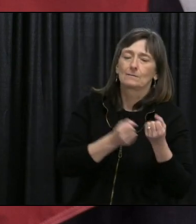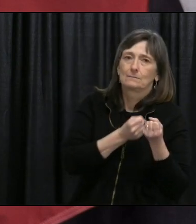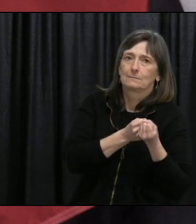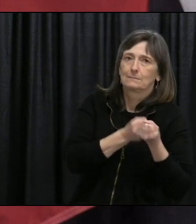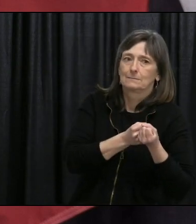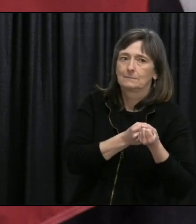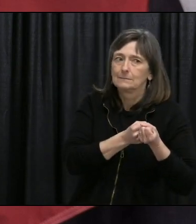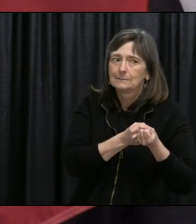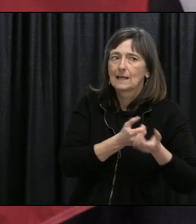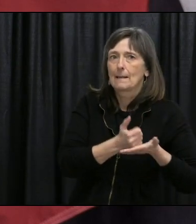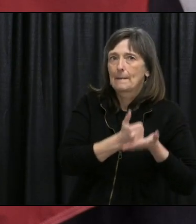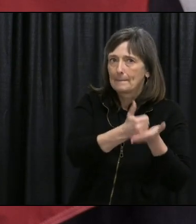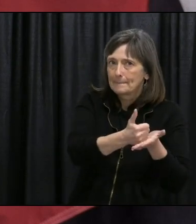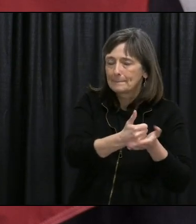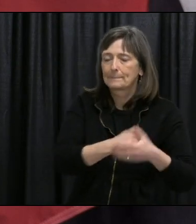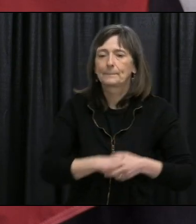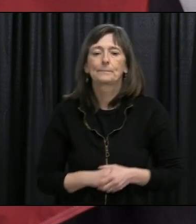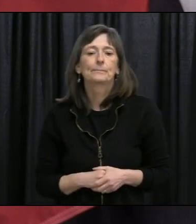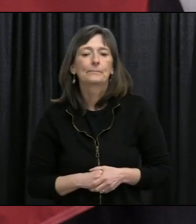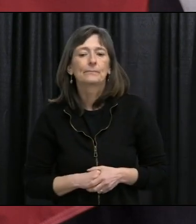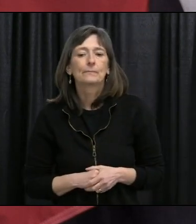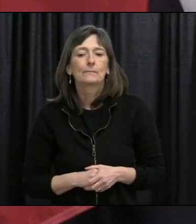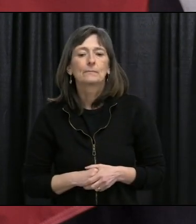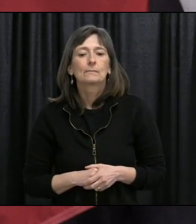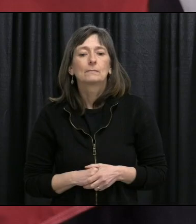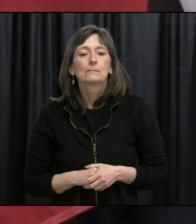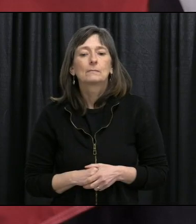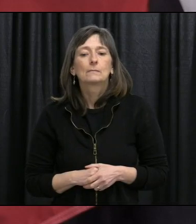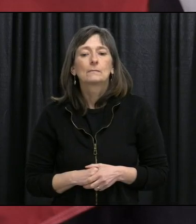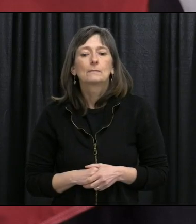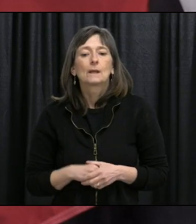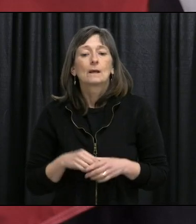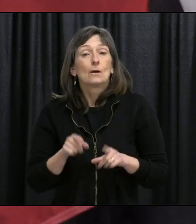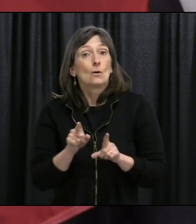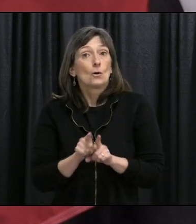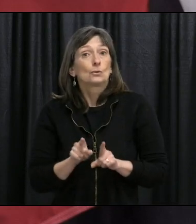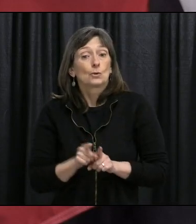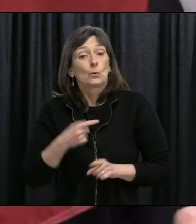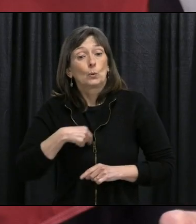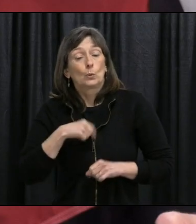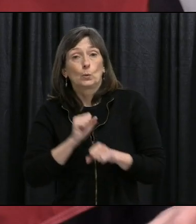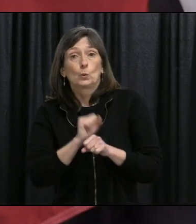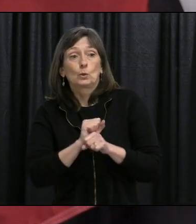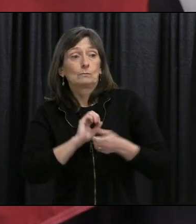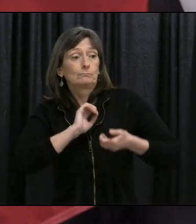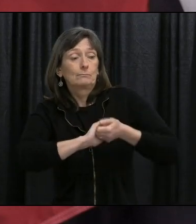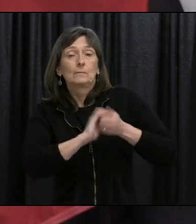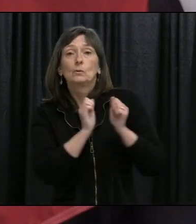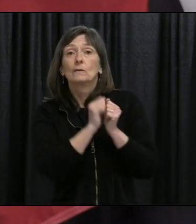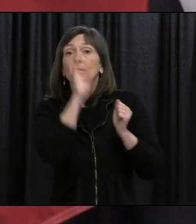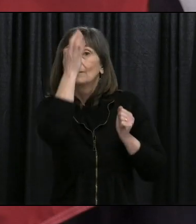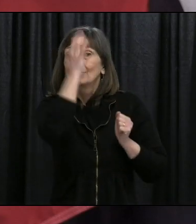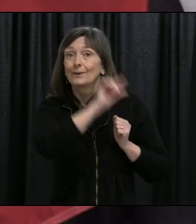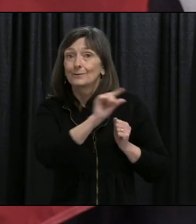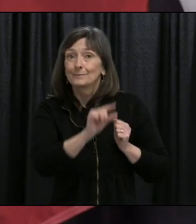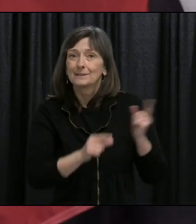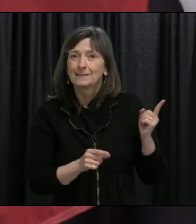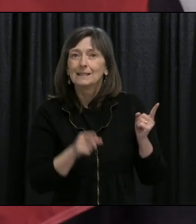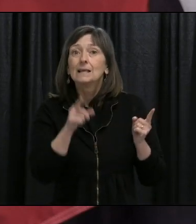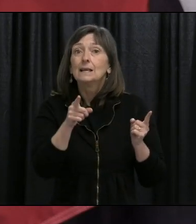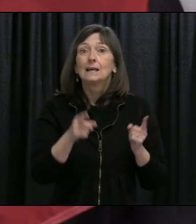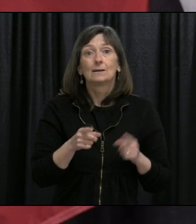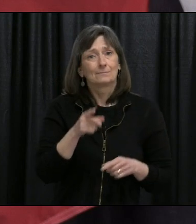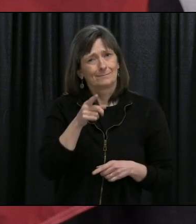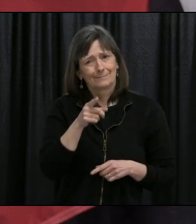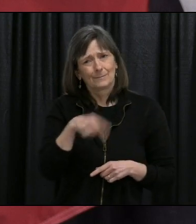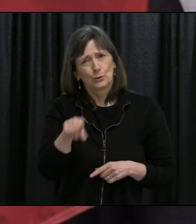one priority. One of the ways that we're doing this is by working with our federal colleagues. Many of you would have heard me say,